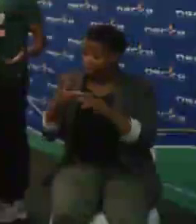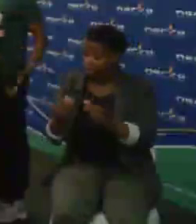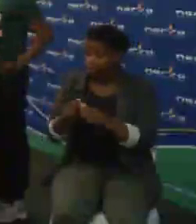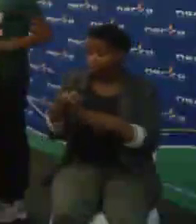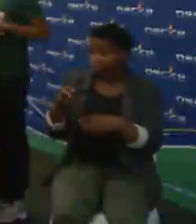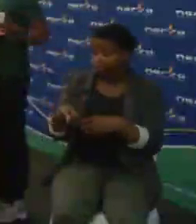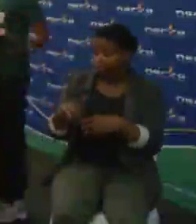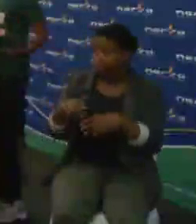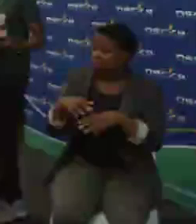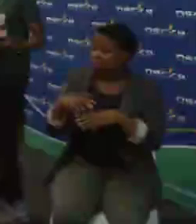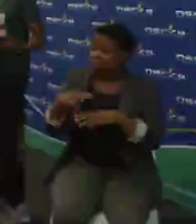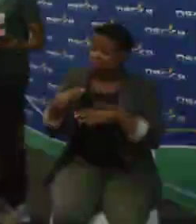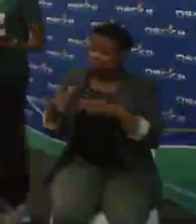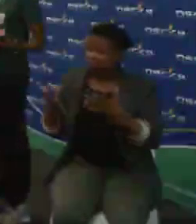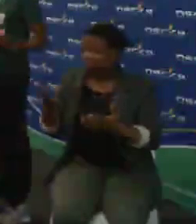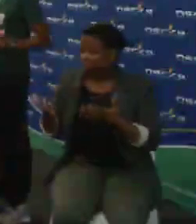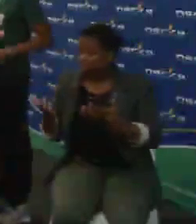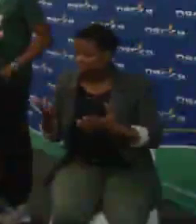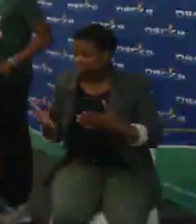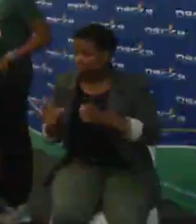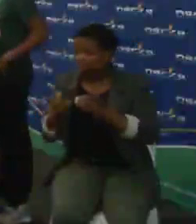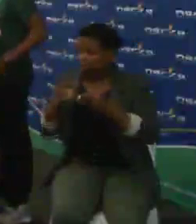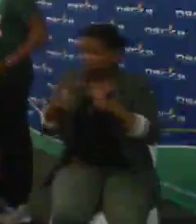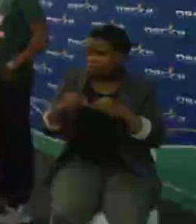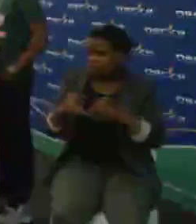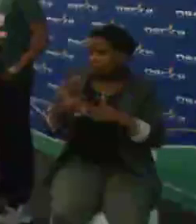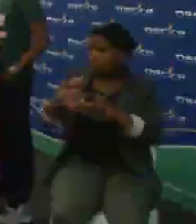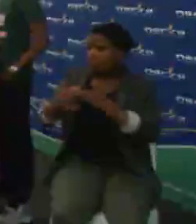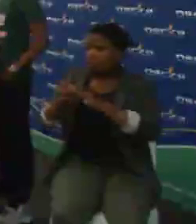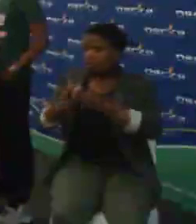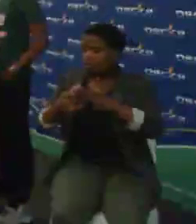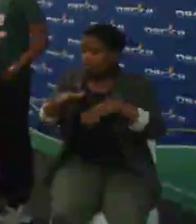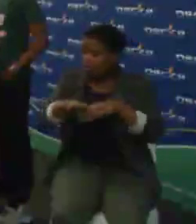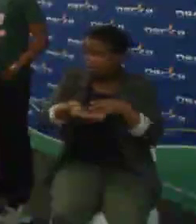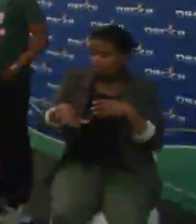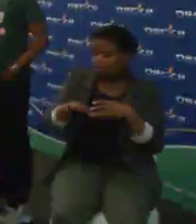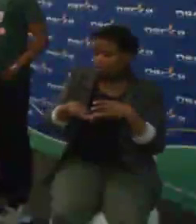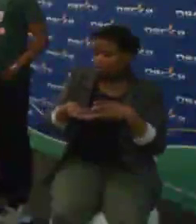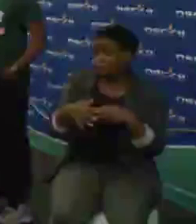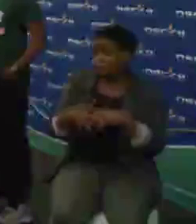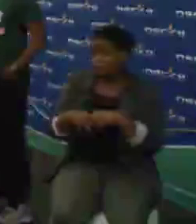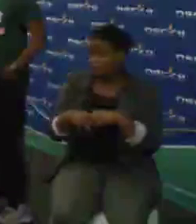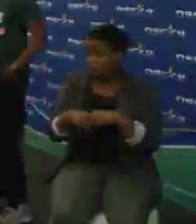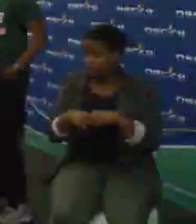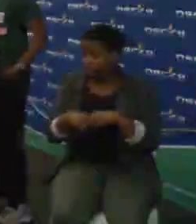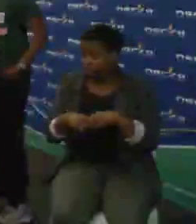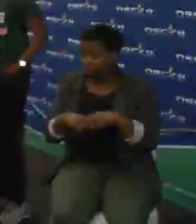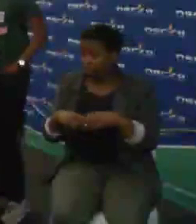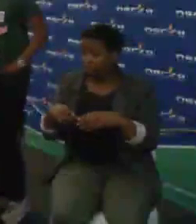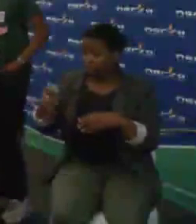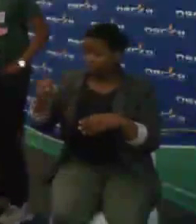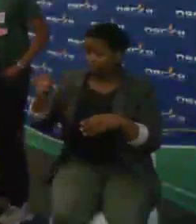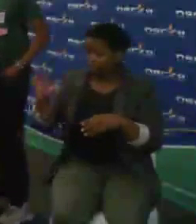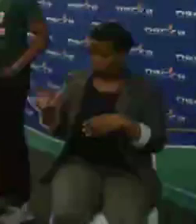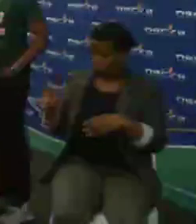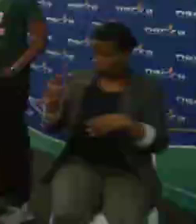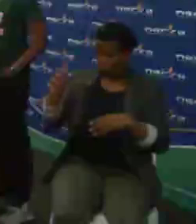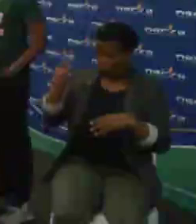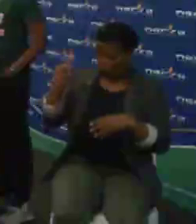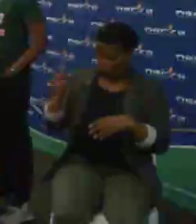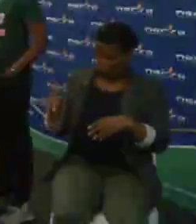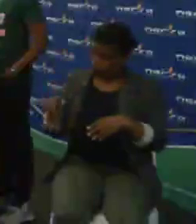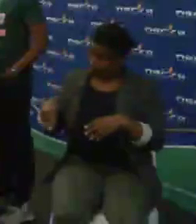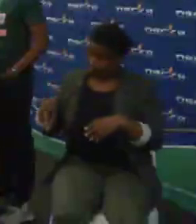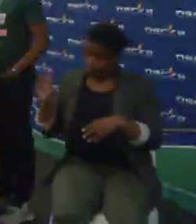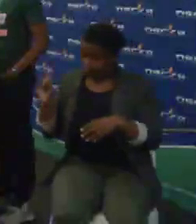the analysts, whether it's from normal civil society members, even from labor personnel. The MYPD methodology has objectives,